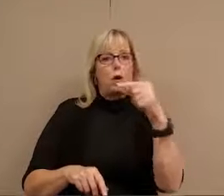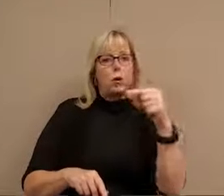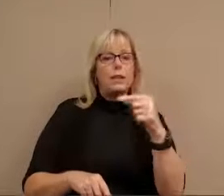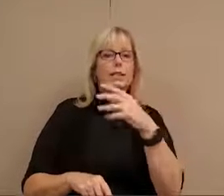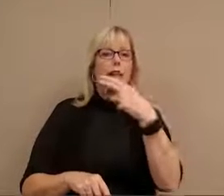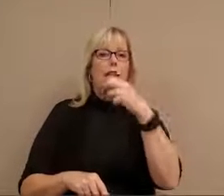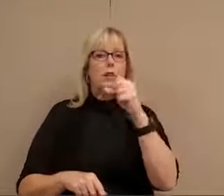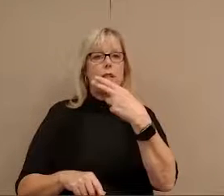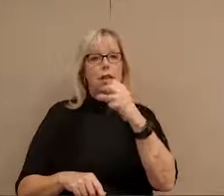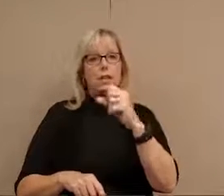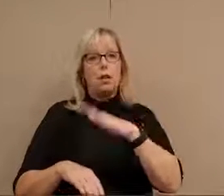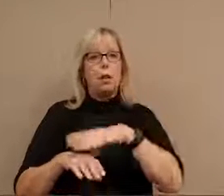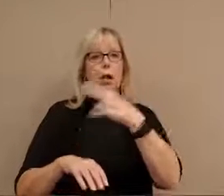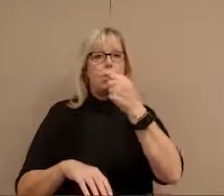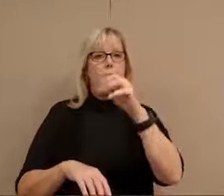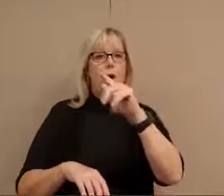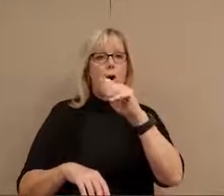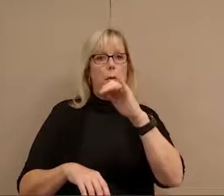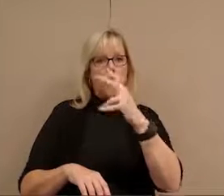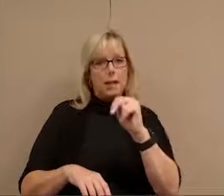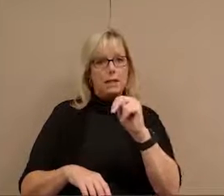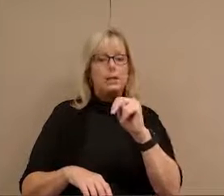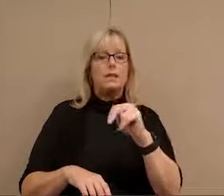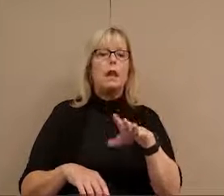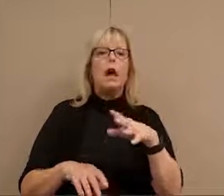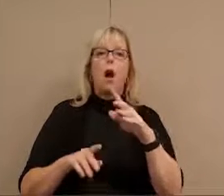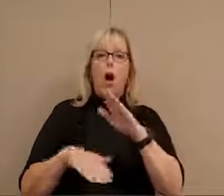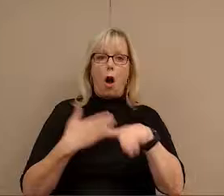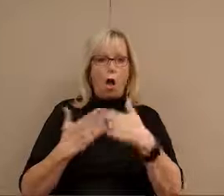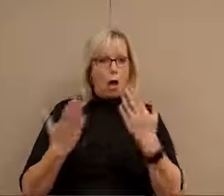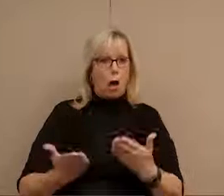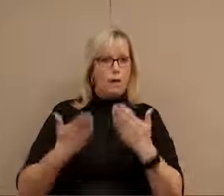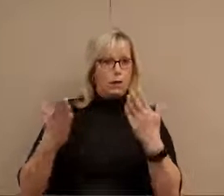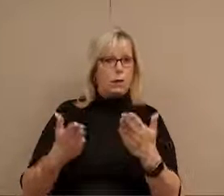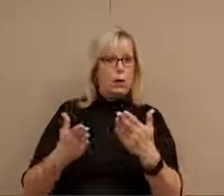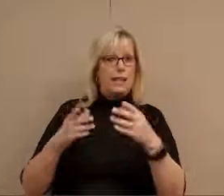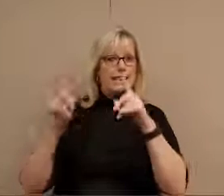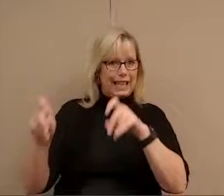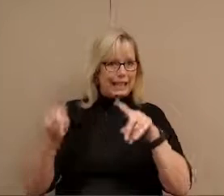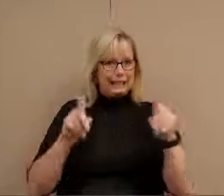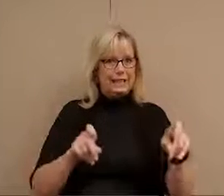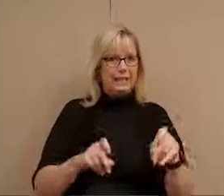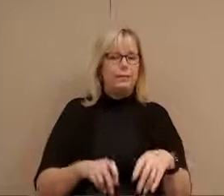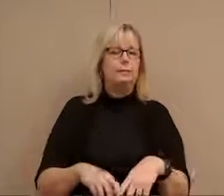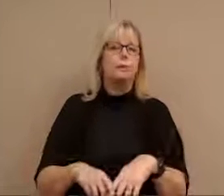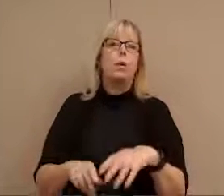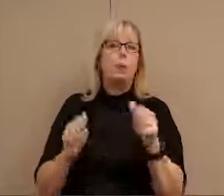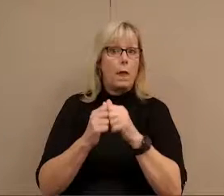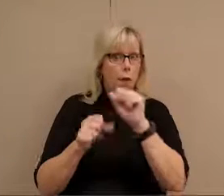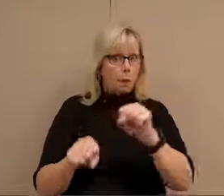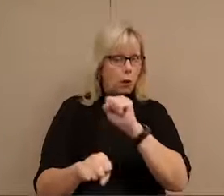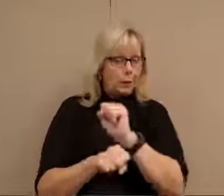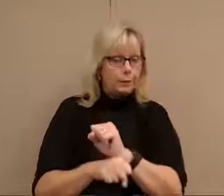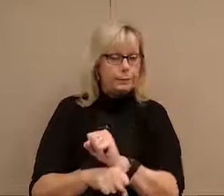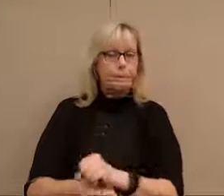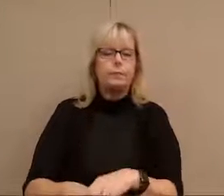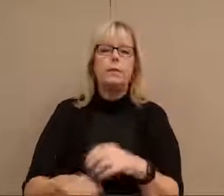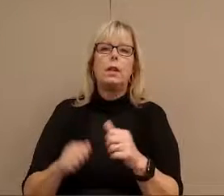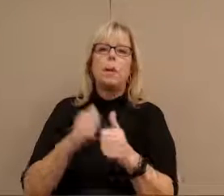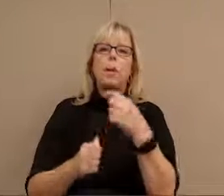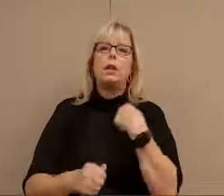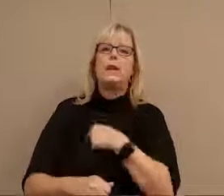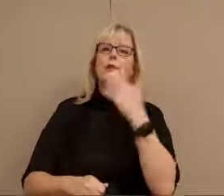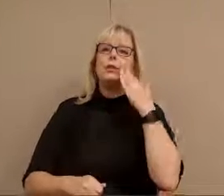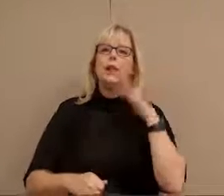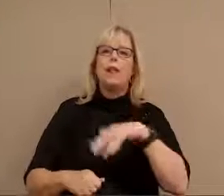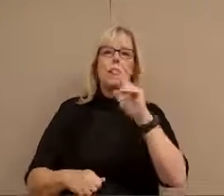HSHS on Hartman Lane all offer testing, as well as the urgent care on West Main with an appointment. I think most of us have heard that